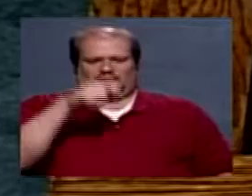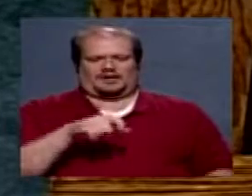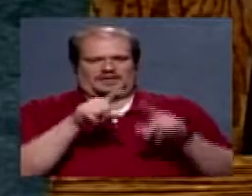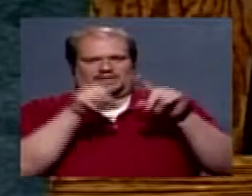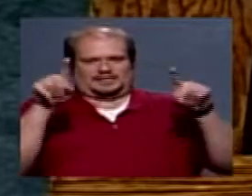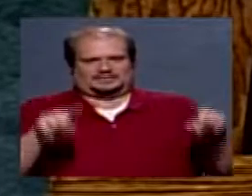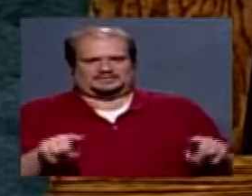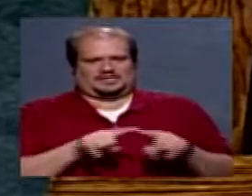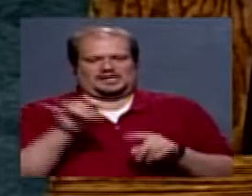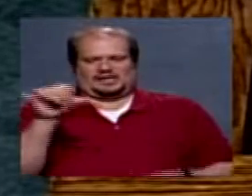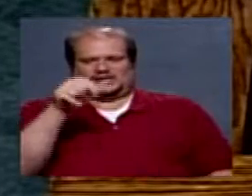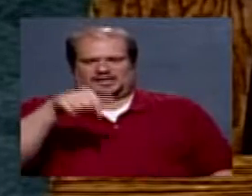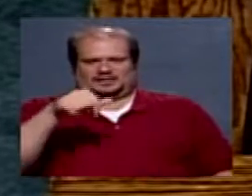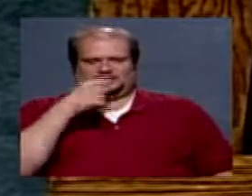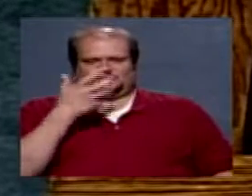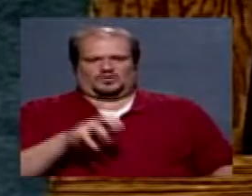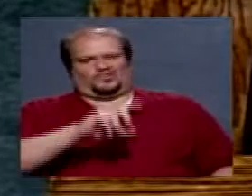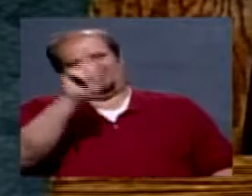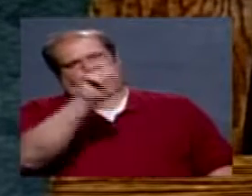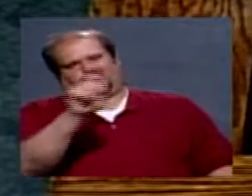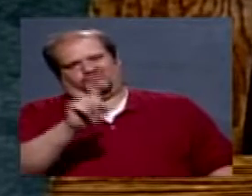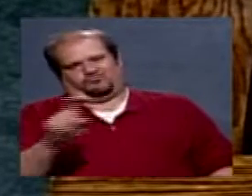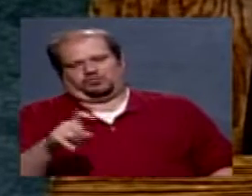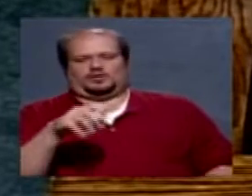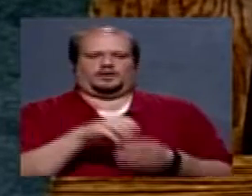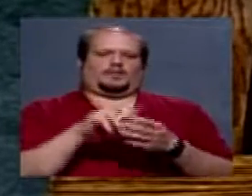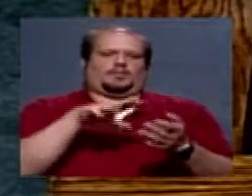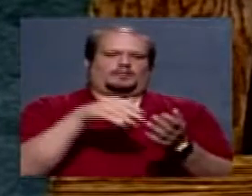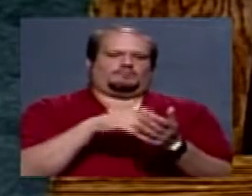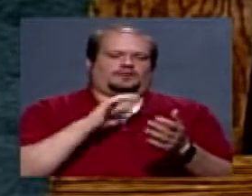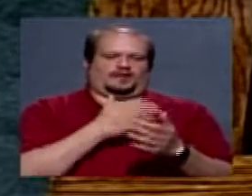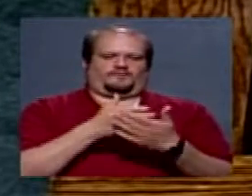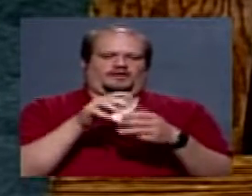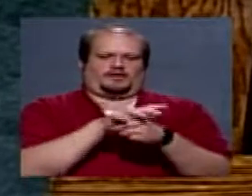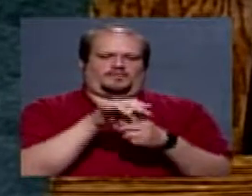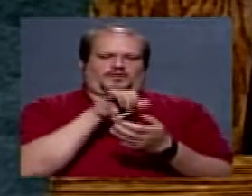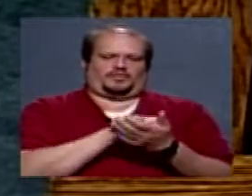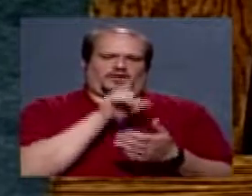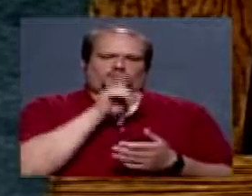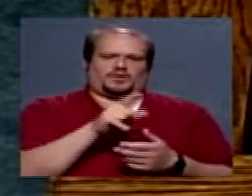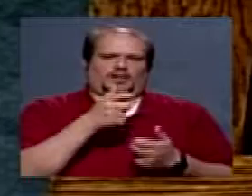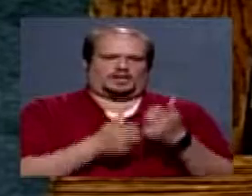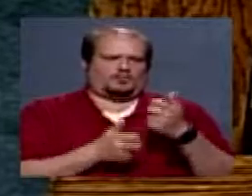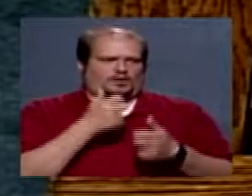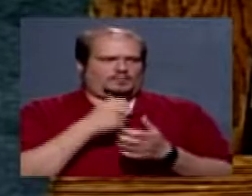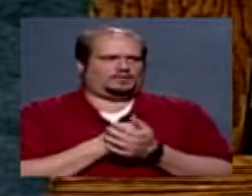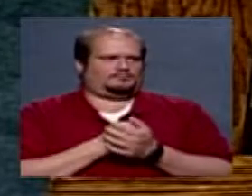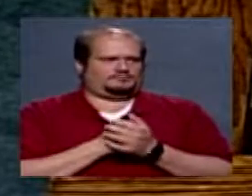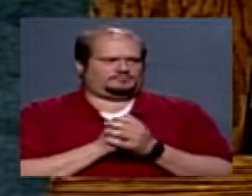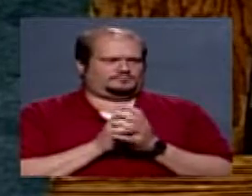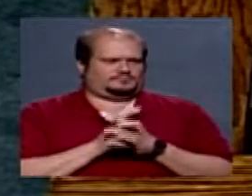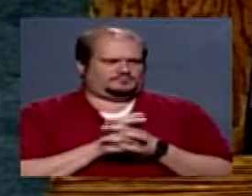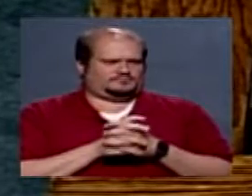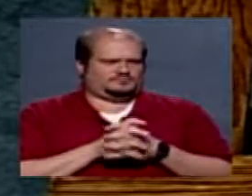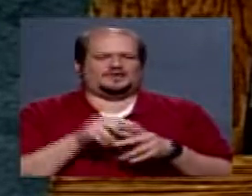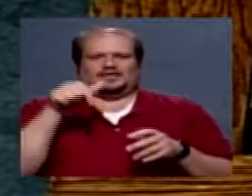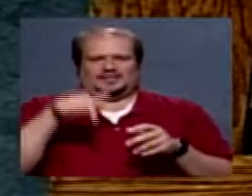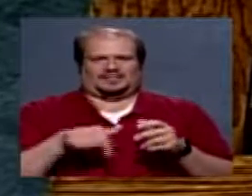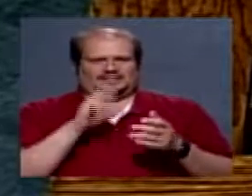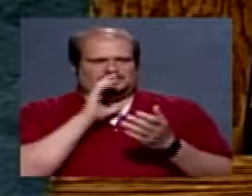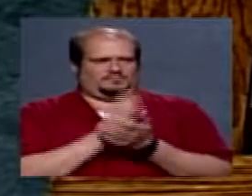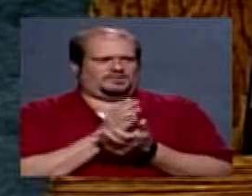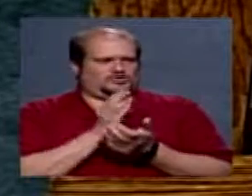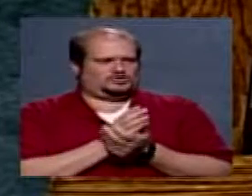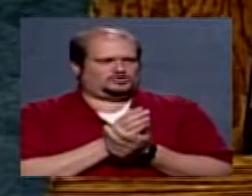this, and we don't need it vandalized in the middle of our neighborhood. That's really going to be a problem. This is a picture